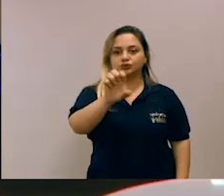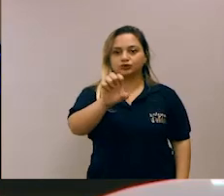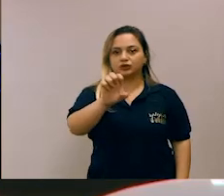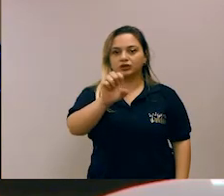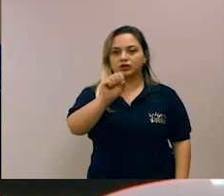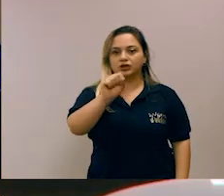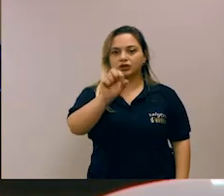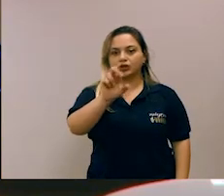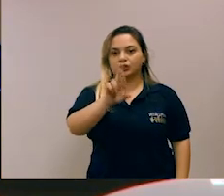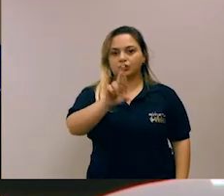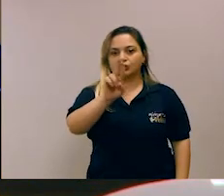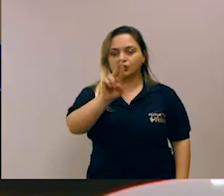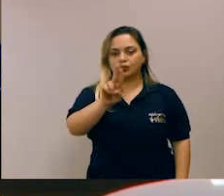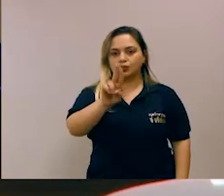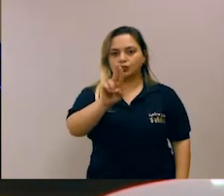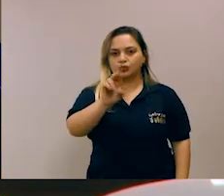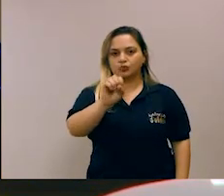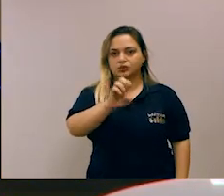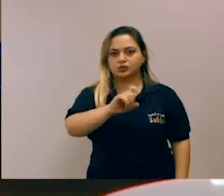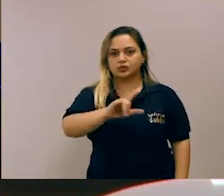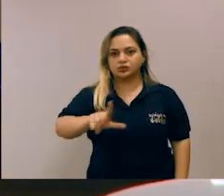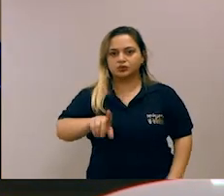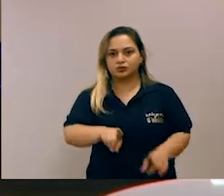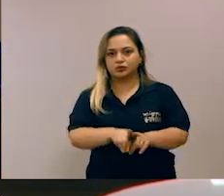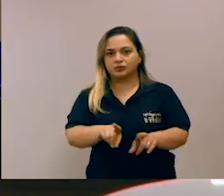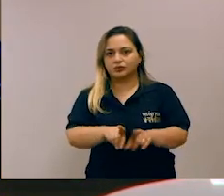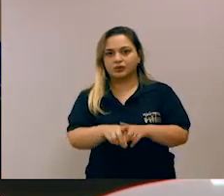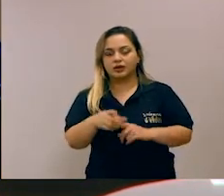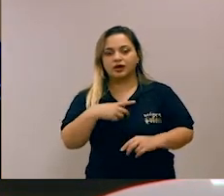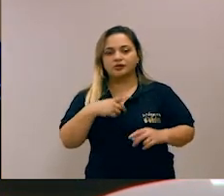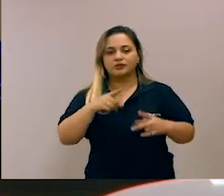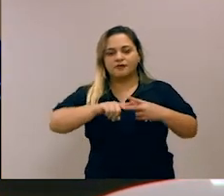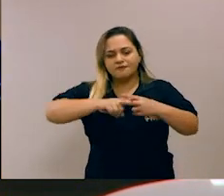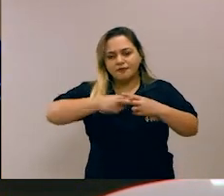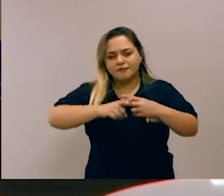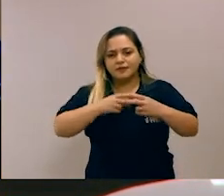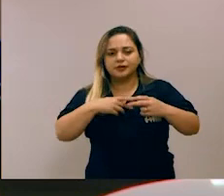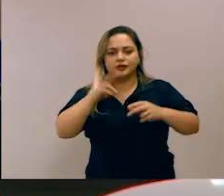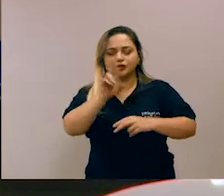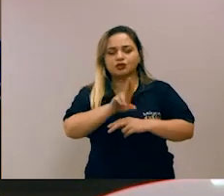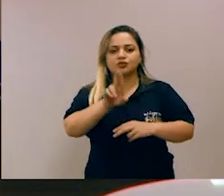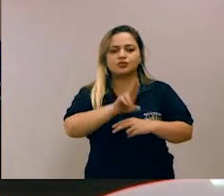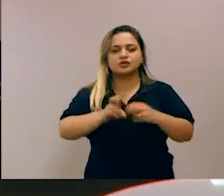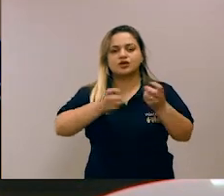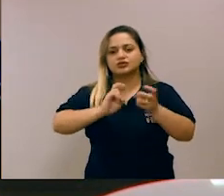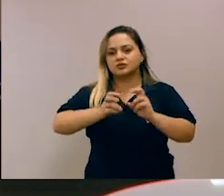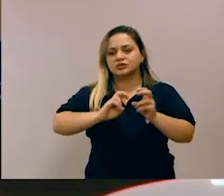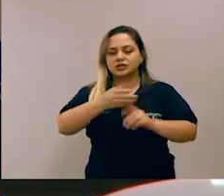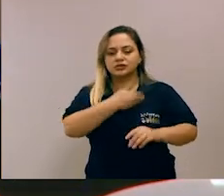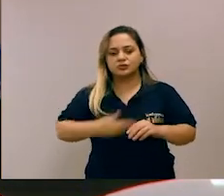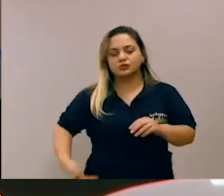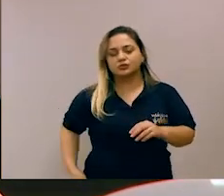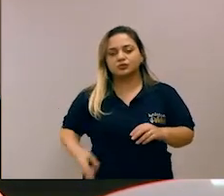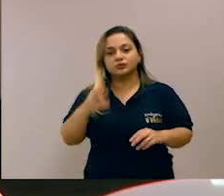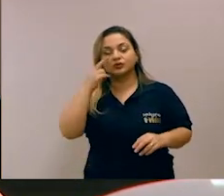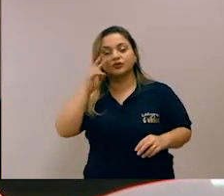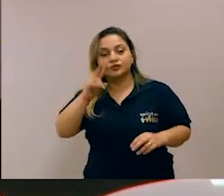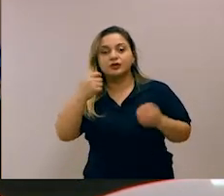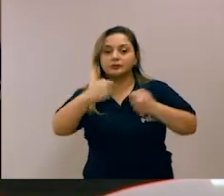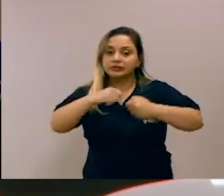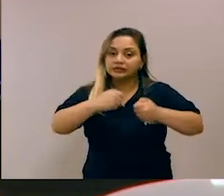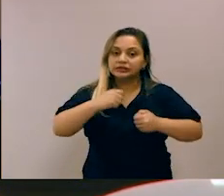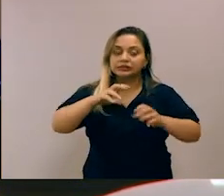José Múcio. The tools are very important. The tools are very important. So the data science tools